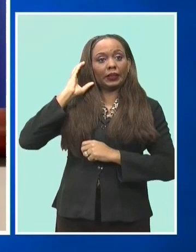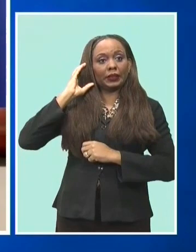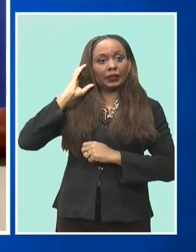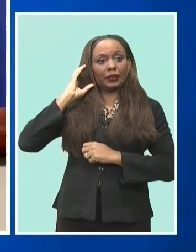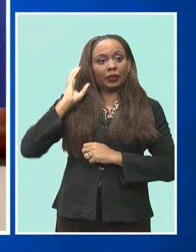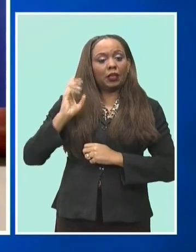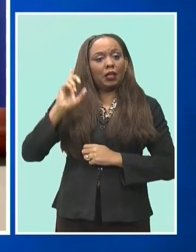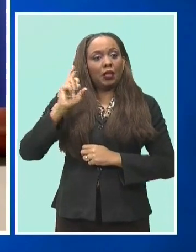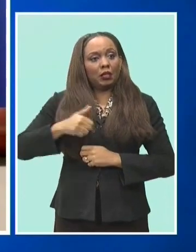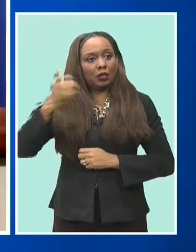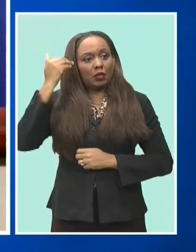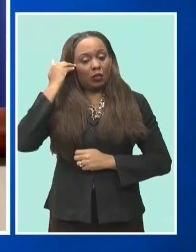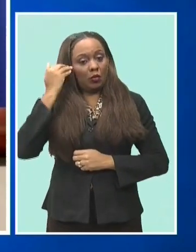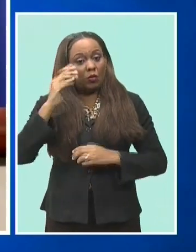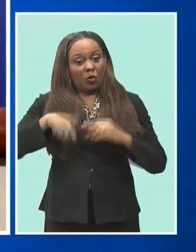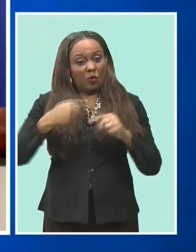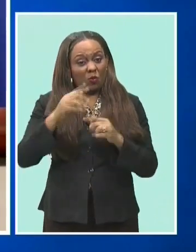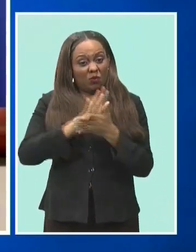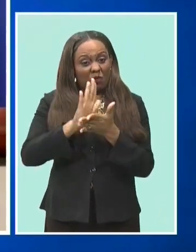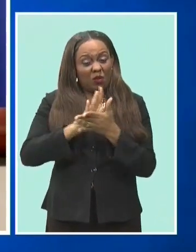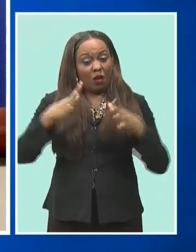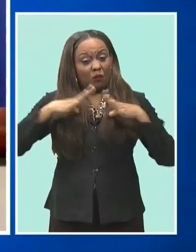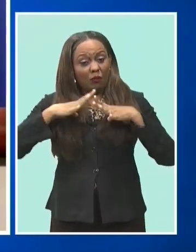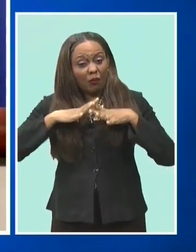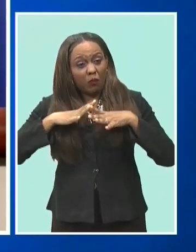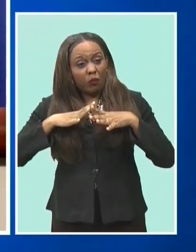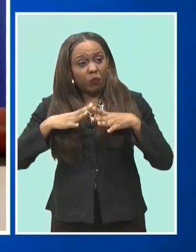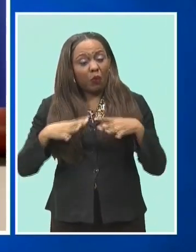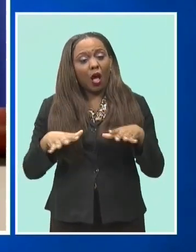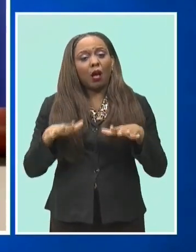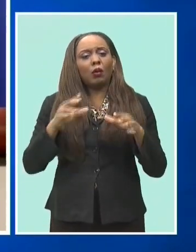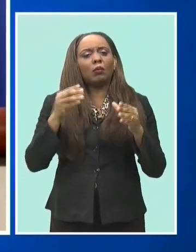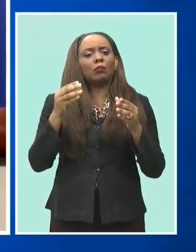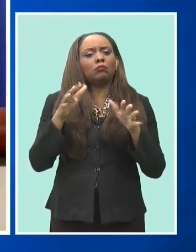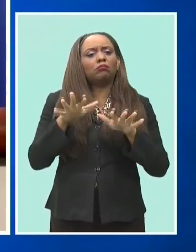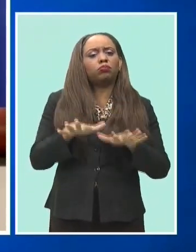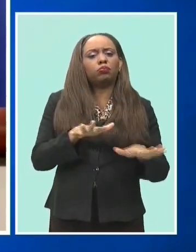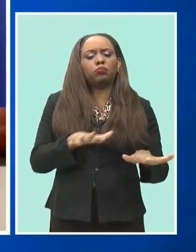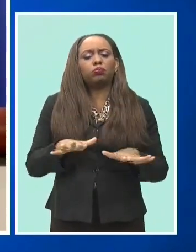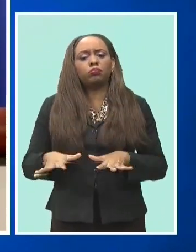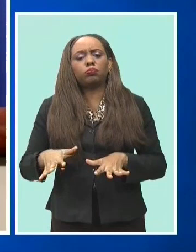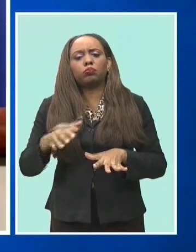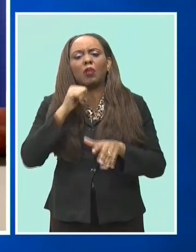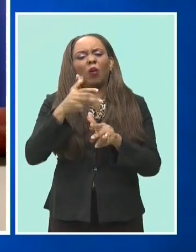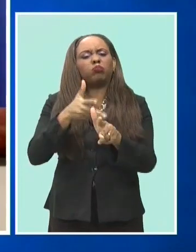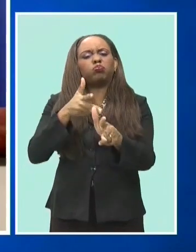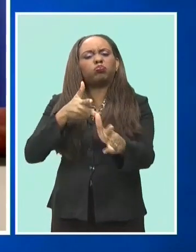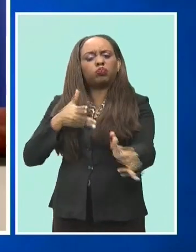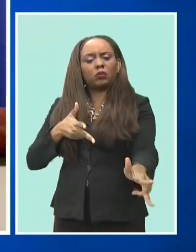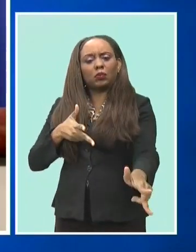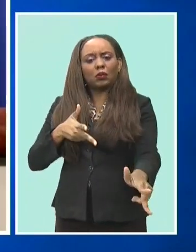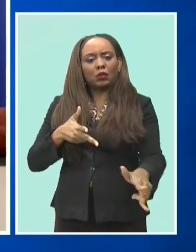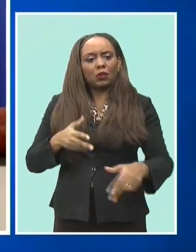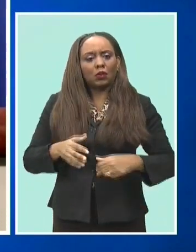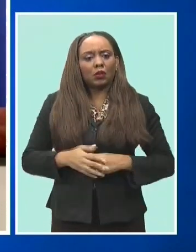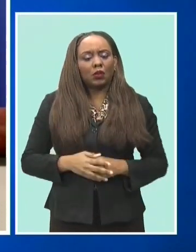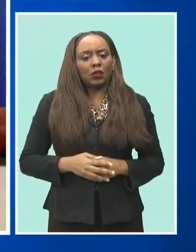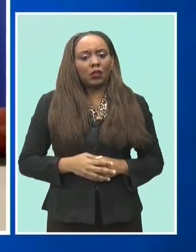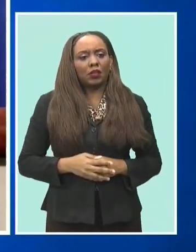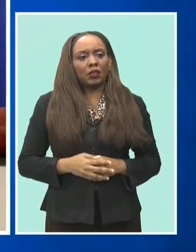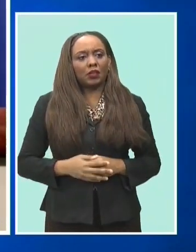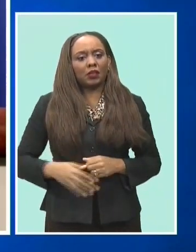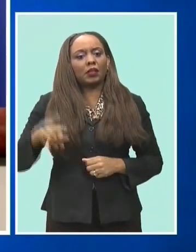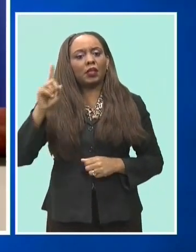easier traffic flow when school is on holiday. Furthermore, as we build out our 24-hour society, the need for the majority